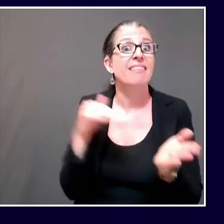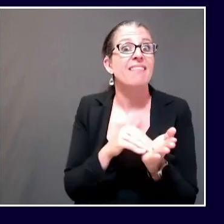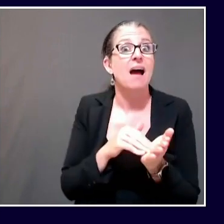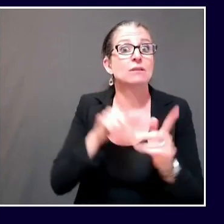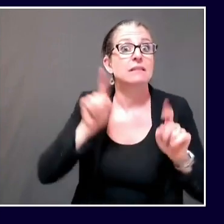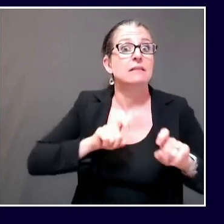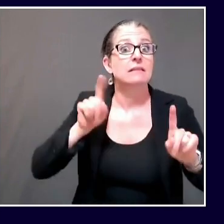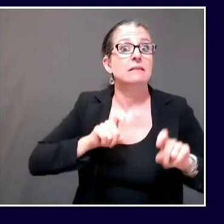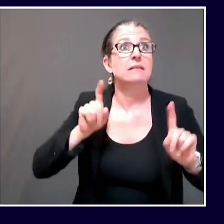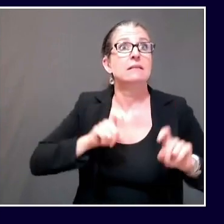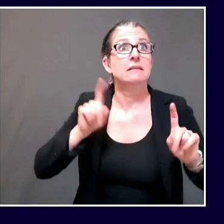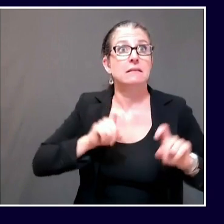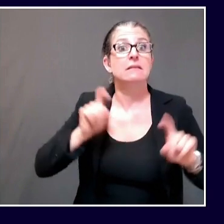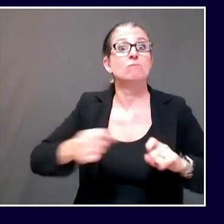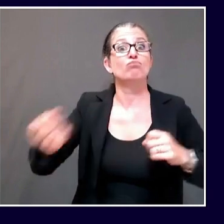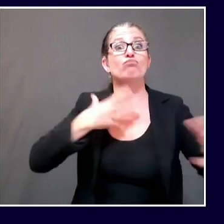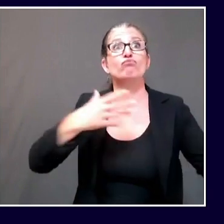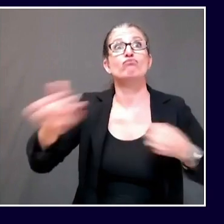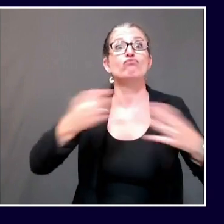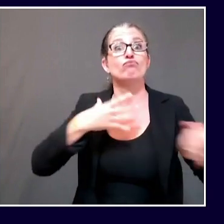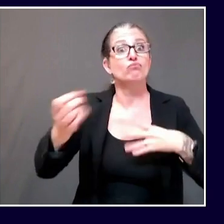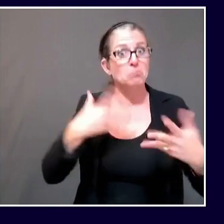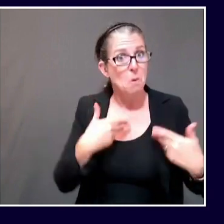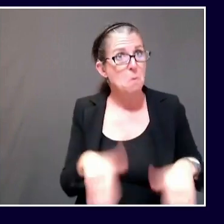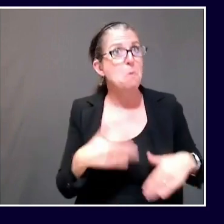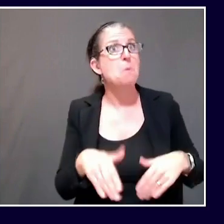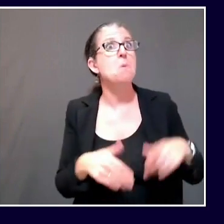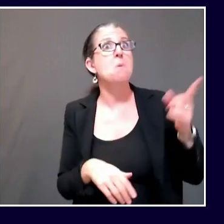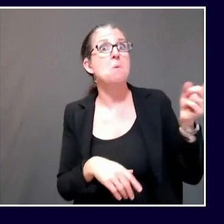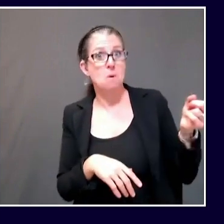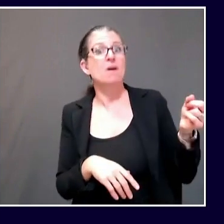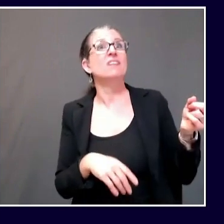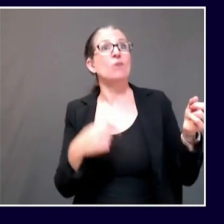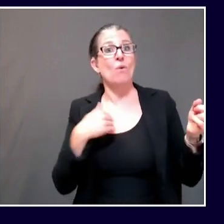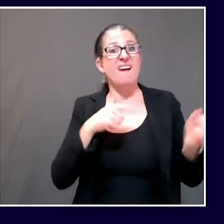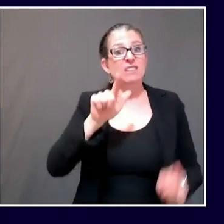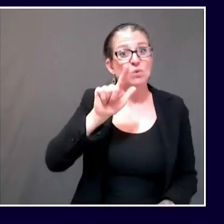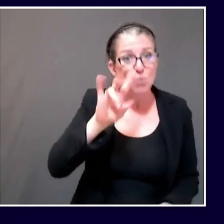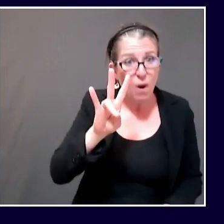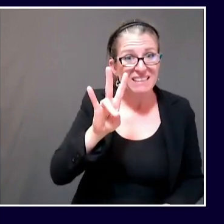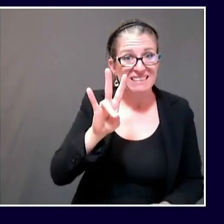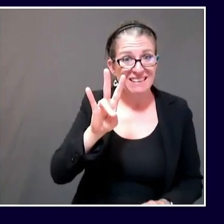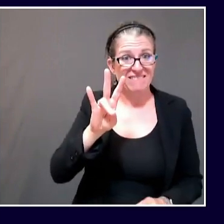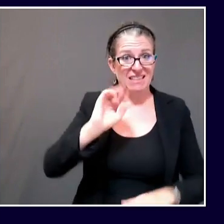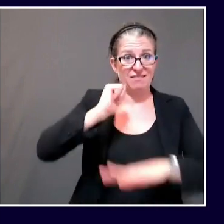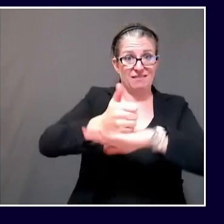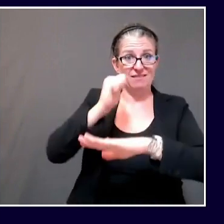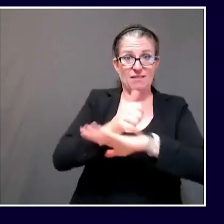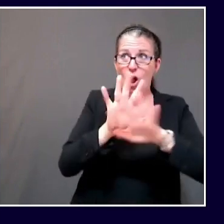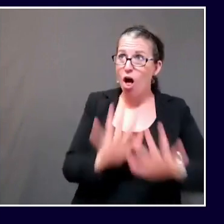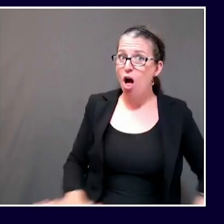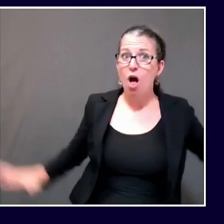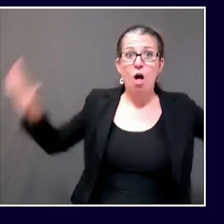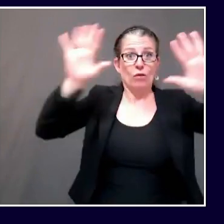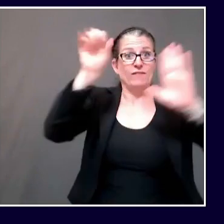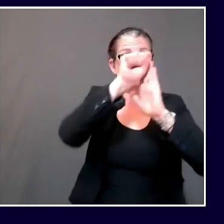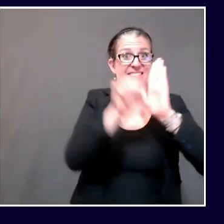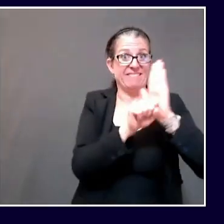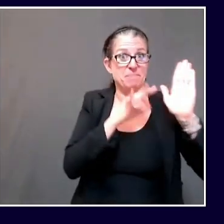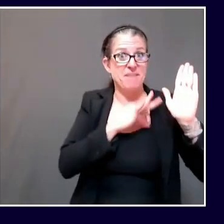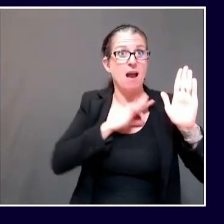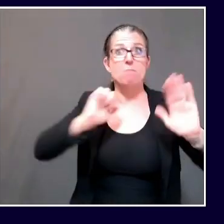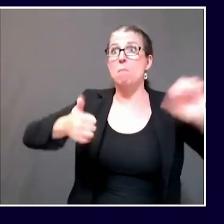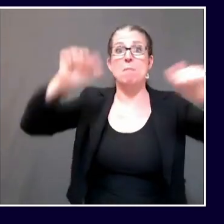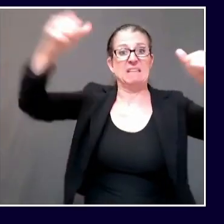already available to the public. For a list of sites providing tests under the department's standing order, which includes all these swab and